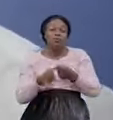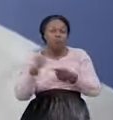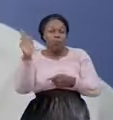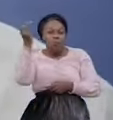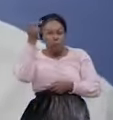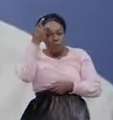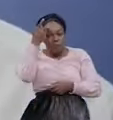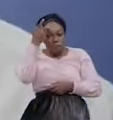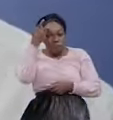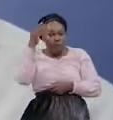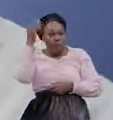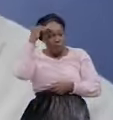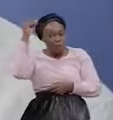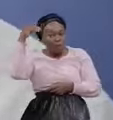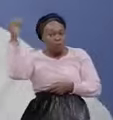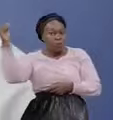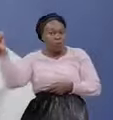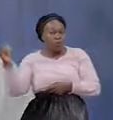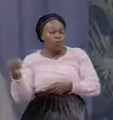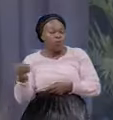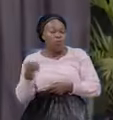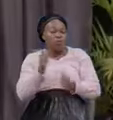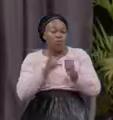an ideal citizen.